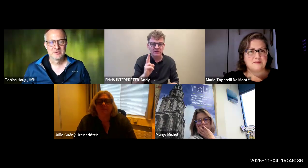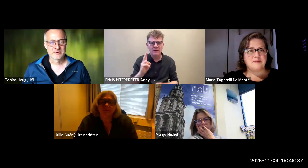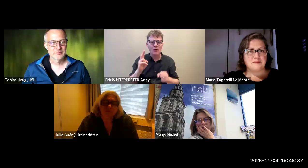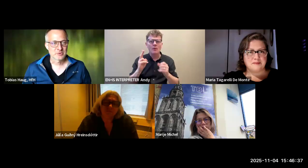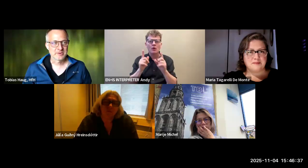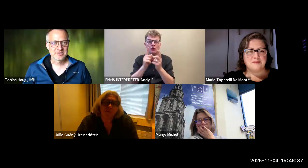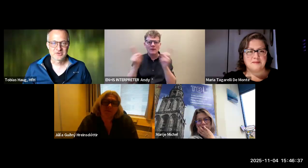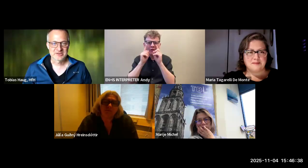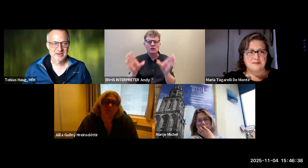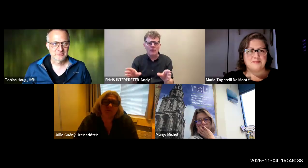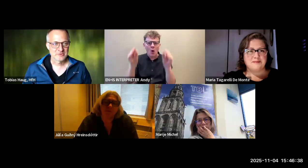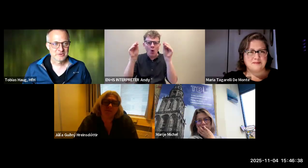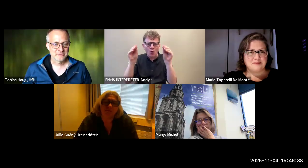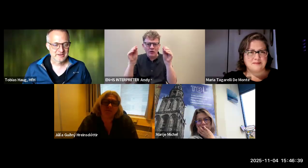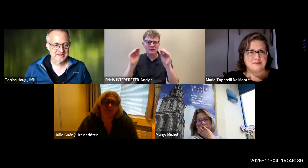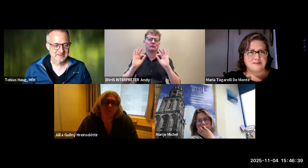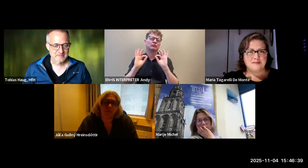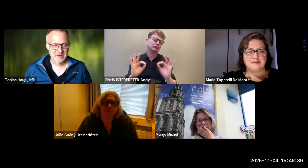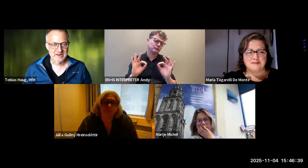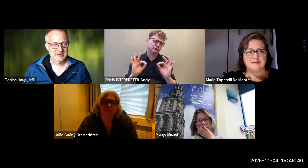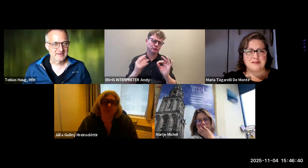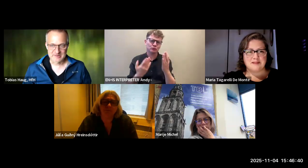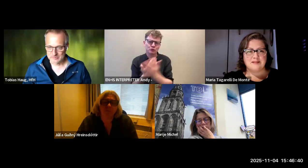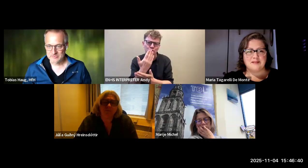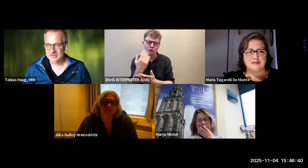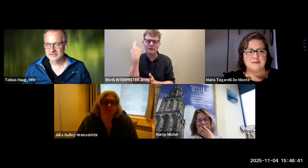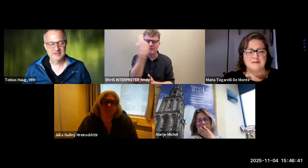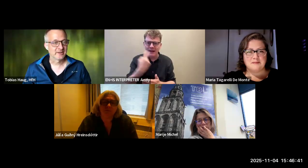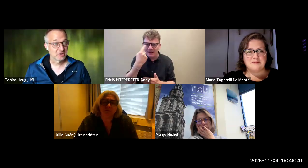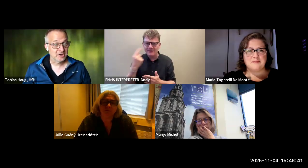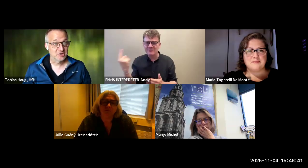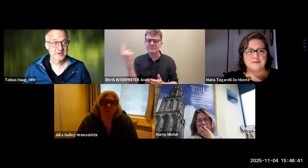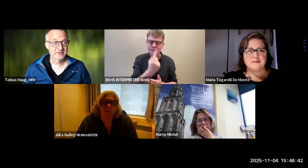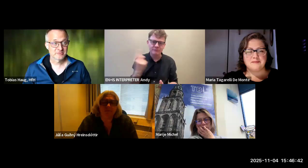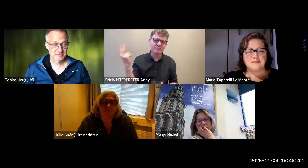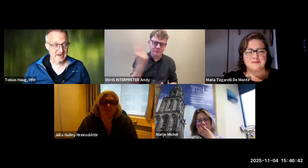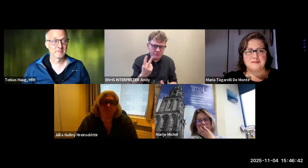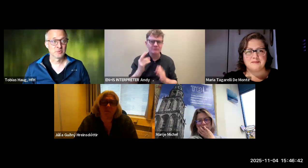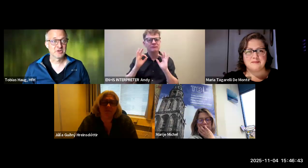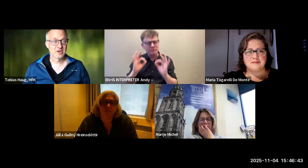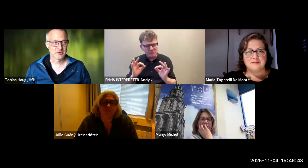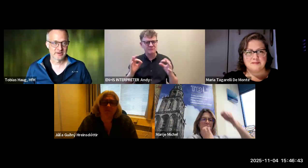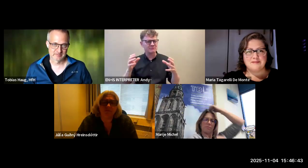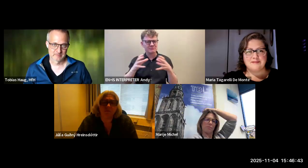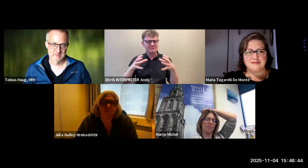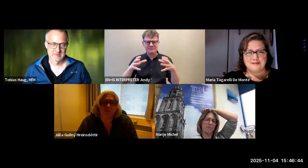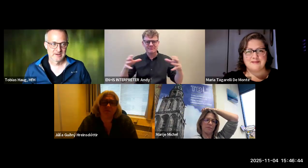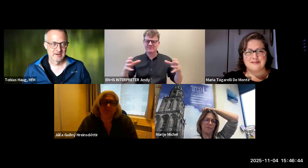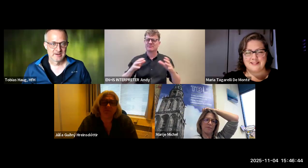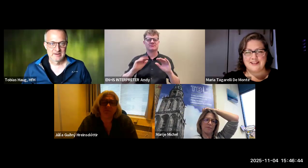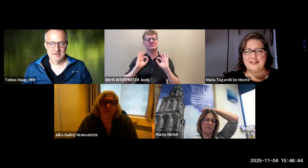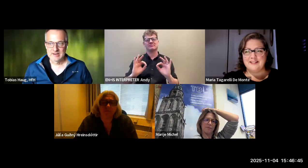Cologne, which was great just to have 2 new faces. And so just as an encouragement, yeah, reach out to